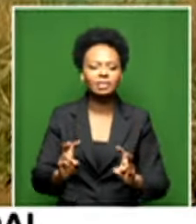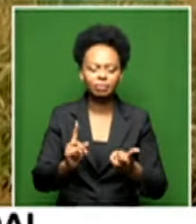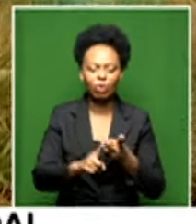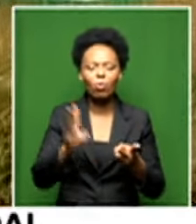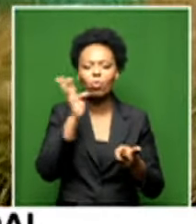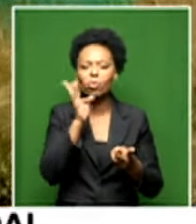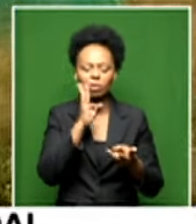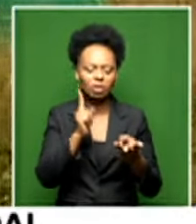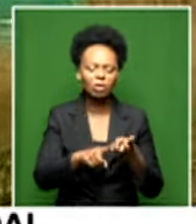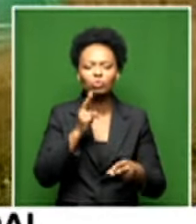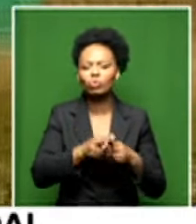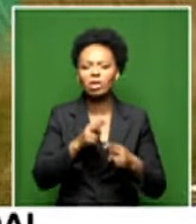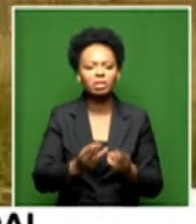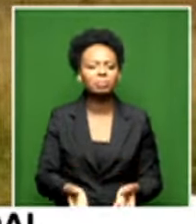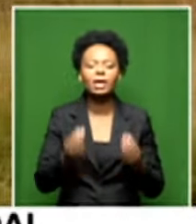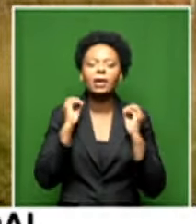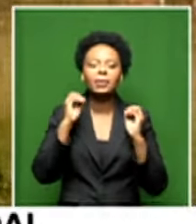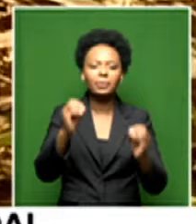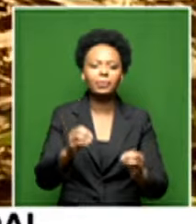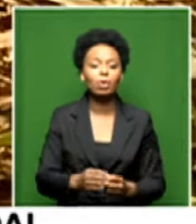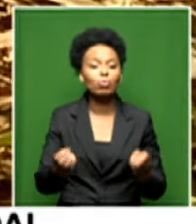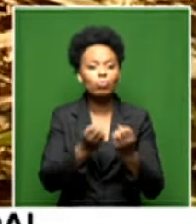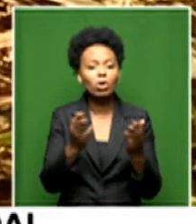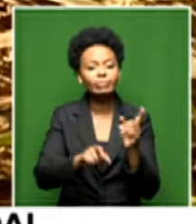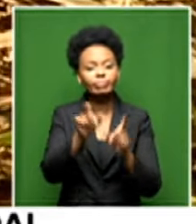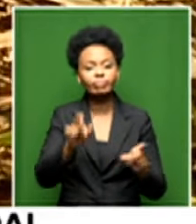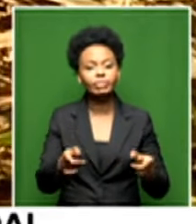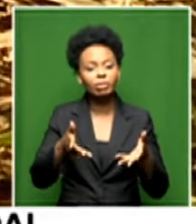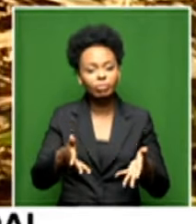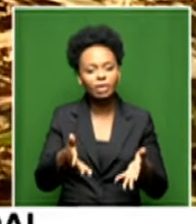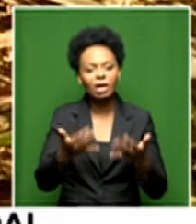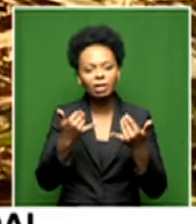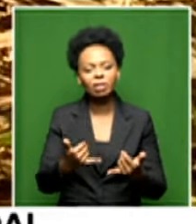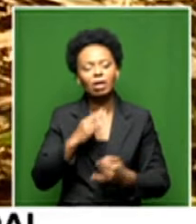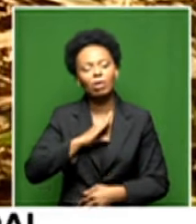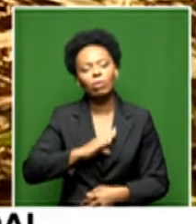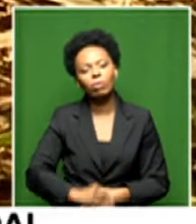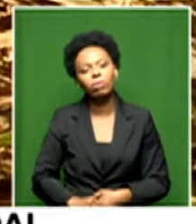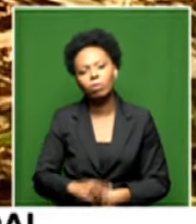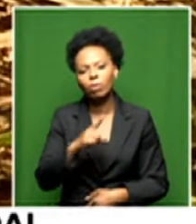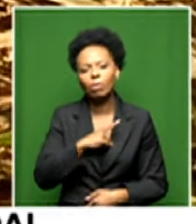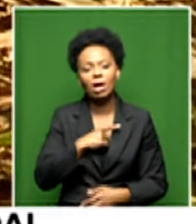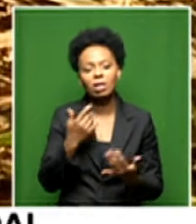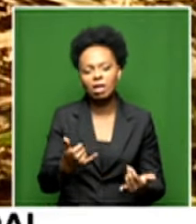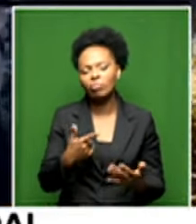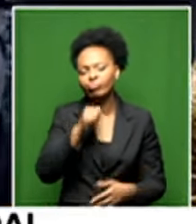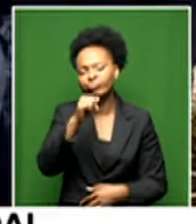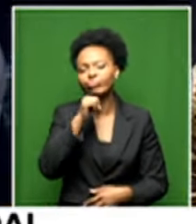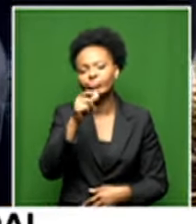running water and toilets. Many residents have also resorted to illegal electricity